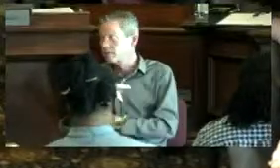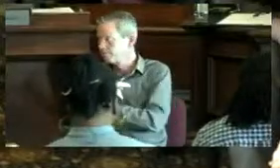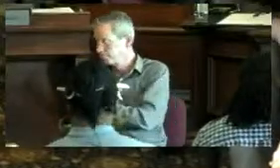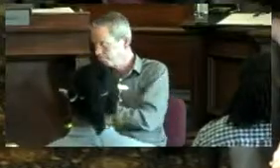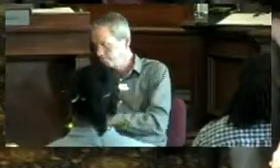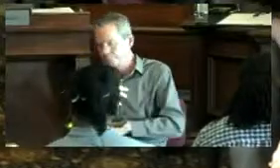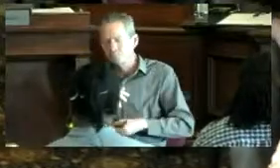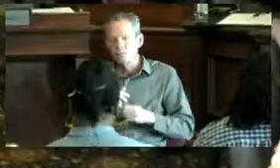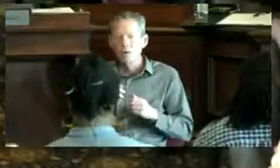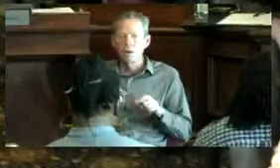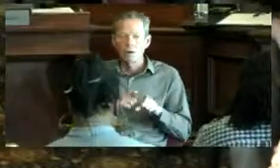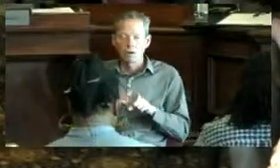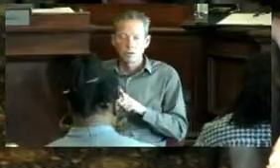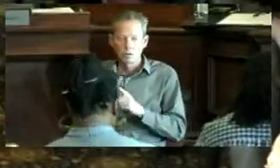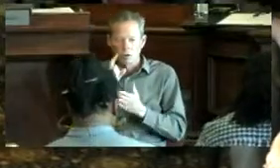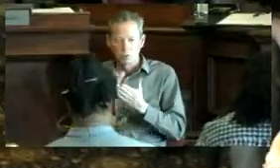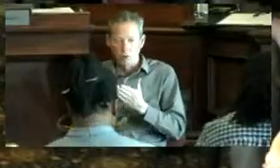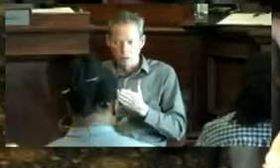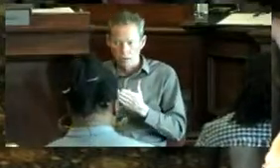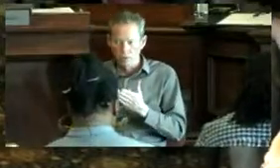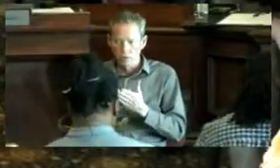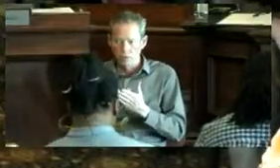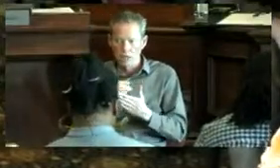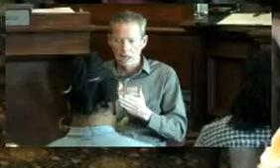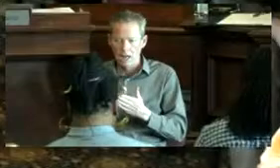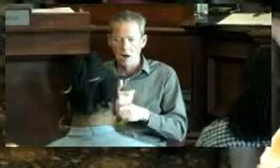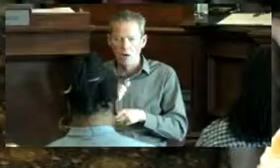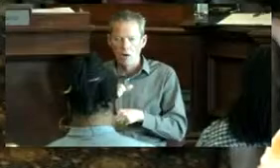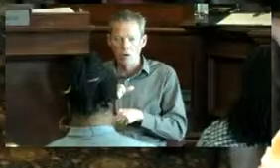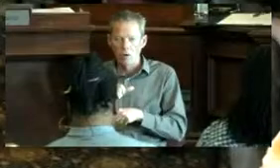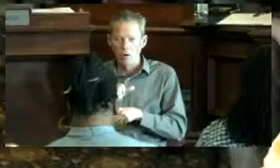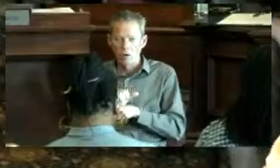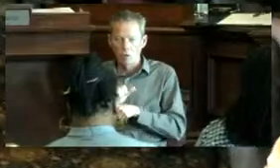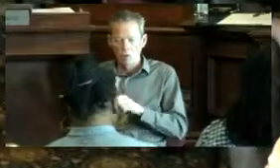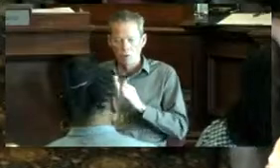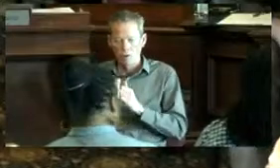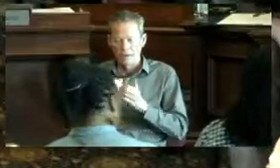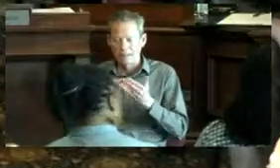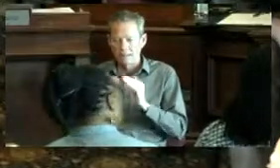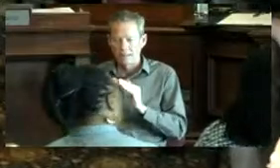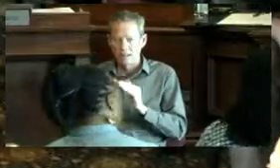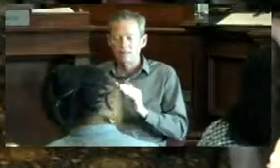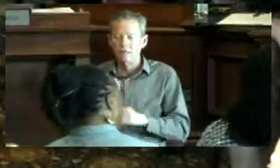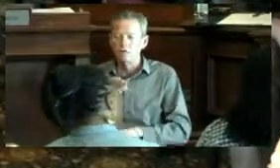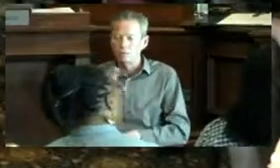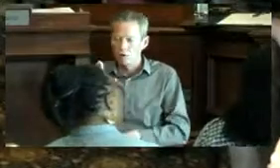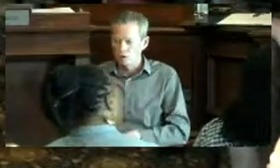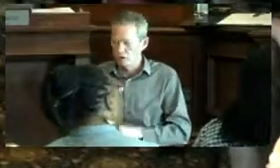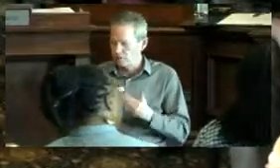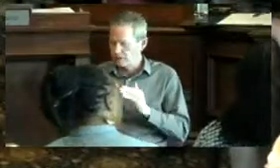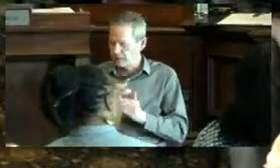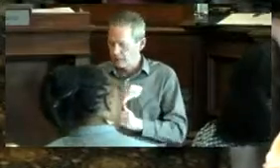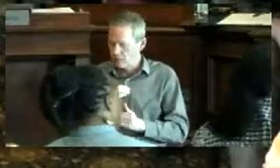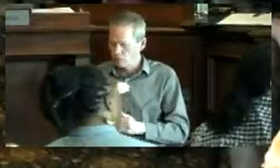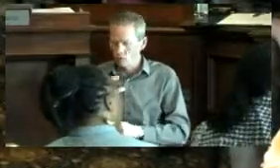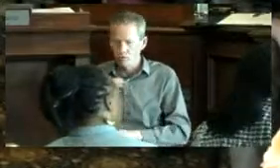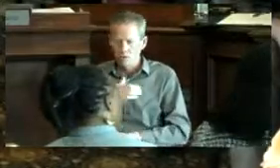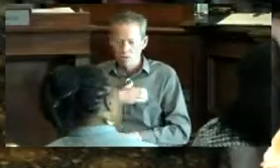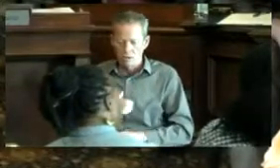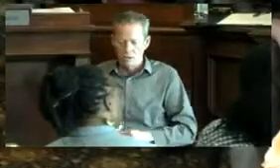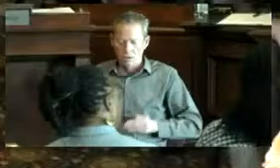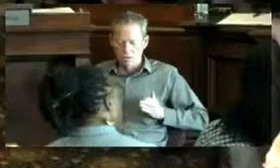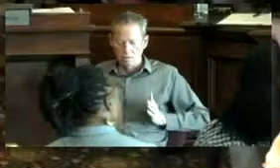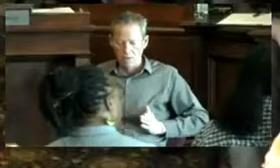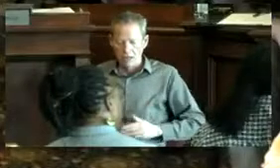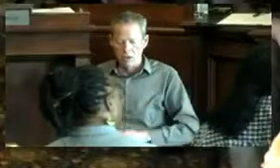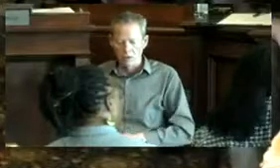And we also want to acknowledge our work with the City of Rochester, with the City Council, Mayor Evans, Sadie